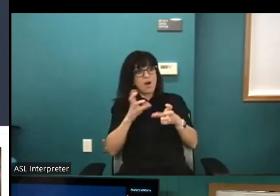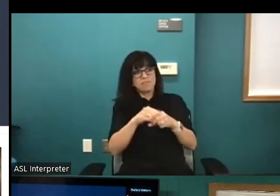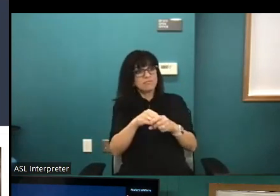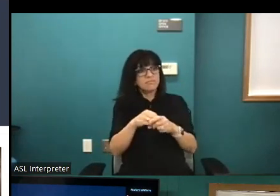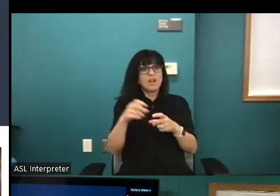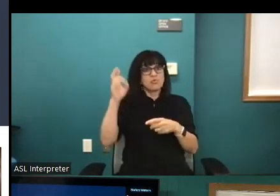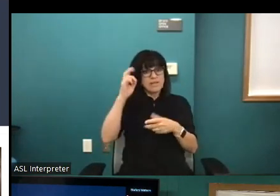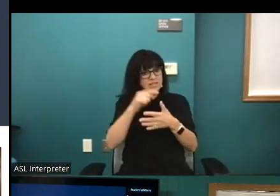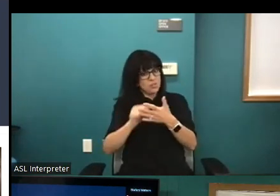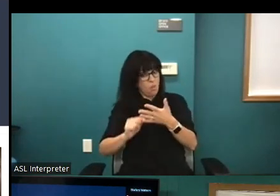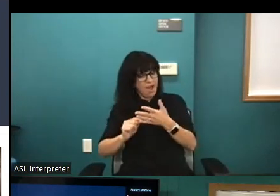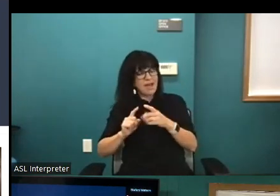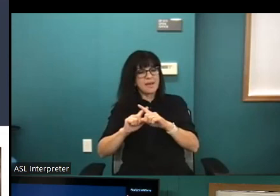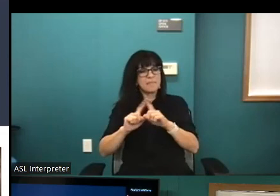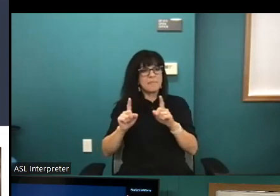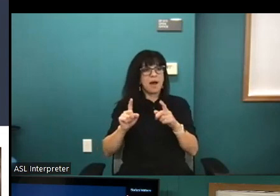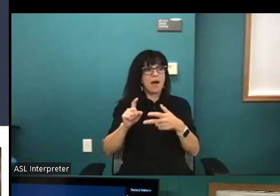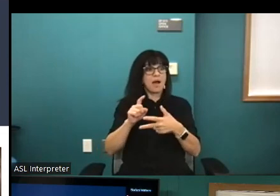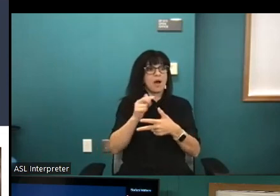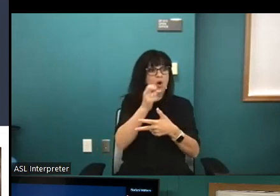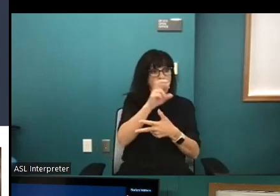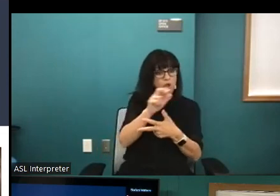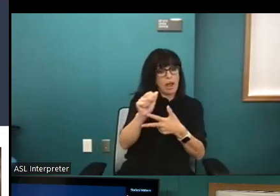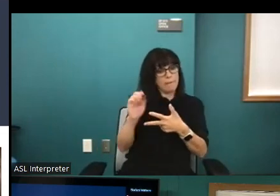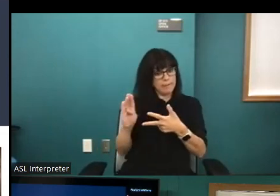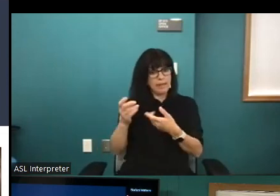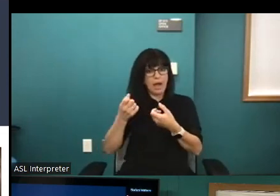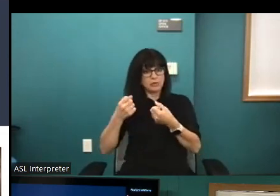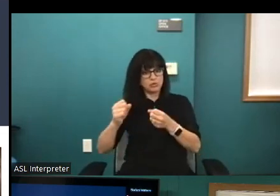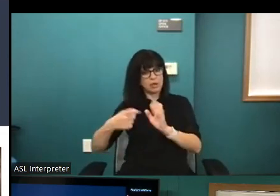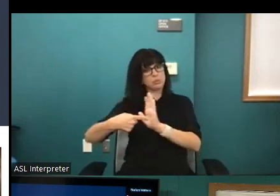of little reasons other than that. But between Cochlear and AB, I try and present them